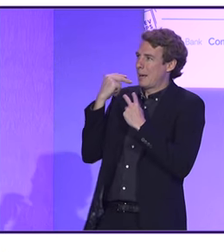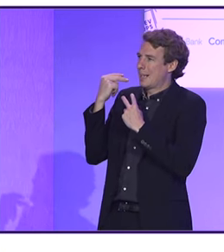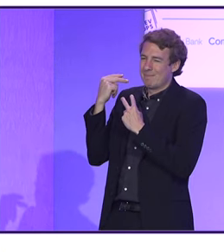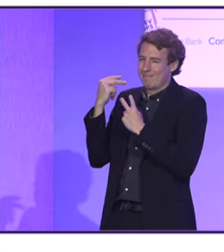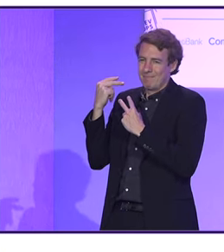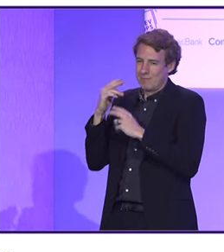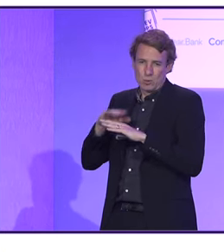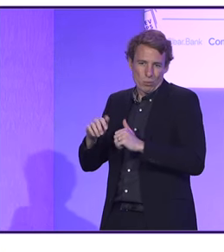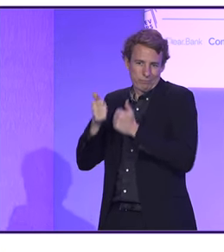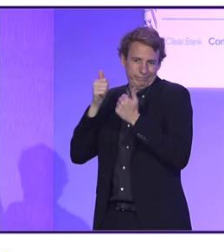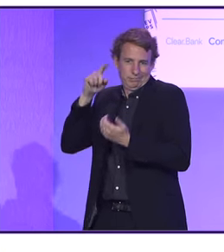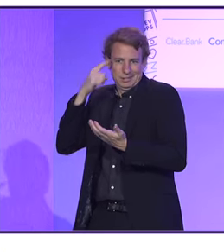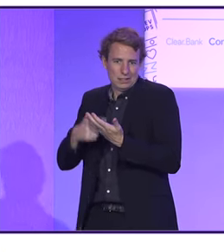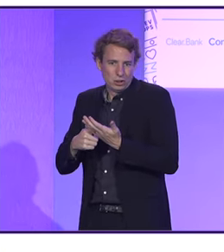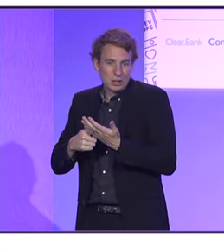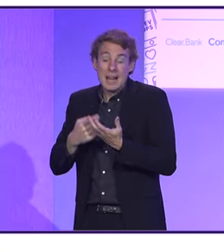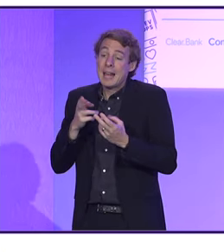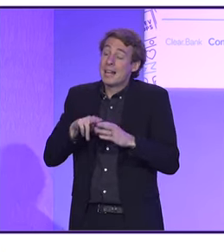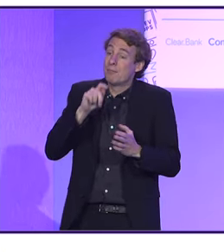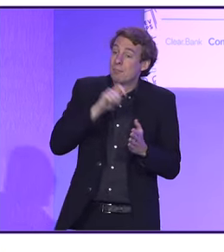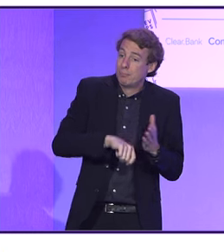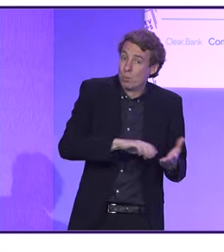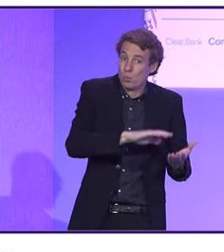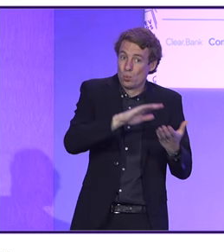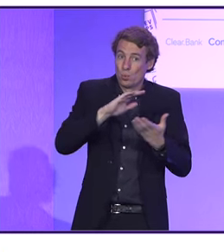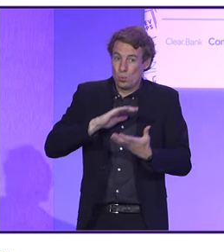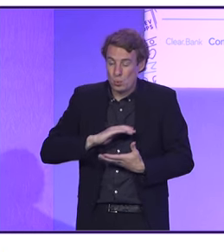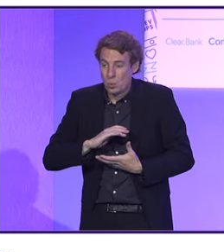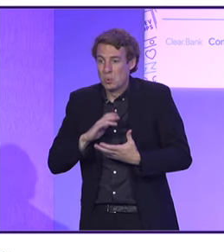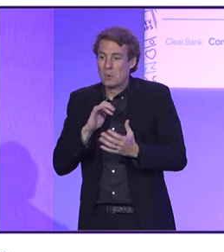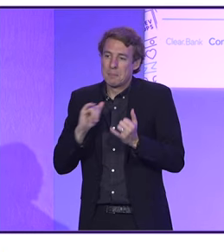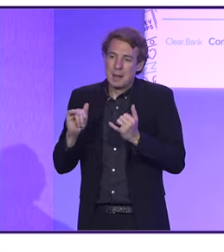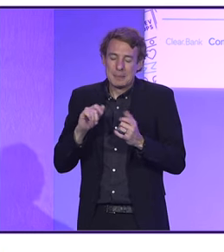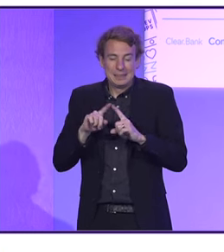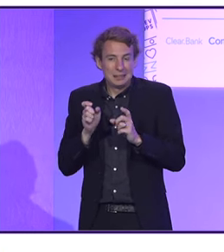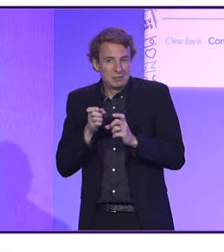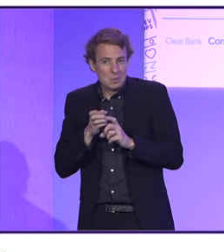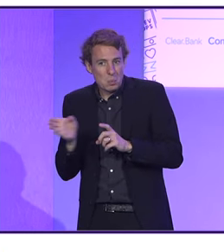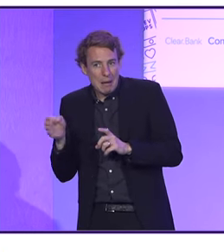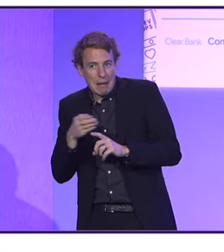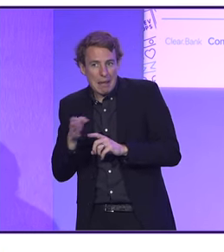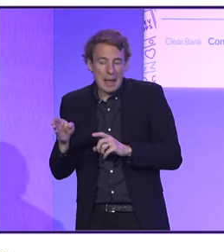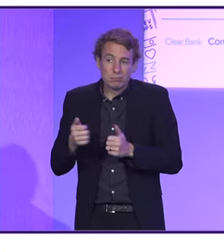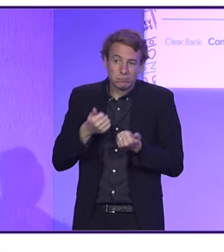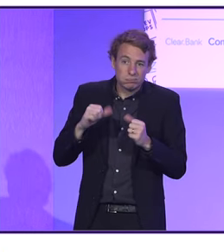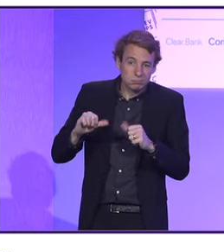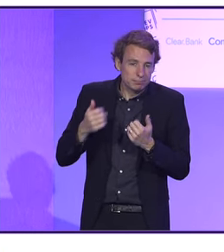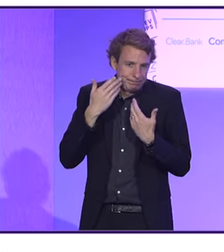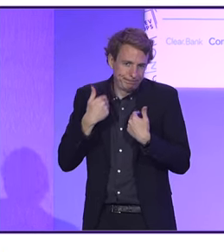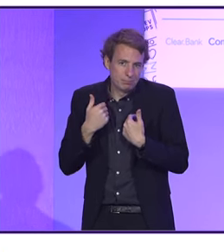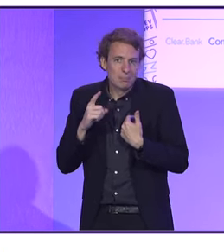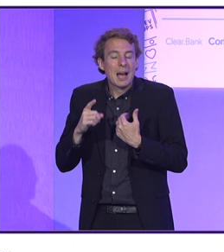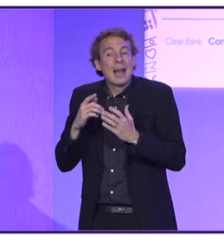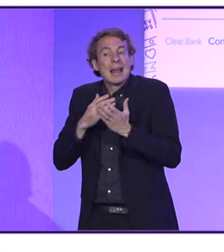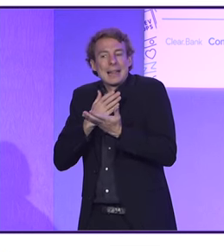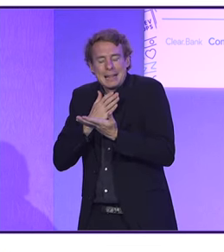gone the other way. But the history of GovUK is mostly successful. And by starting with, you know, a clean slate, empty code base, it meant we